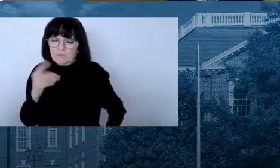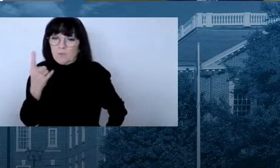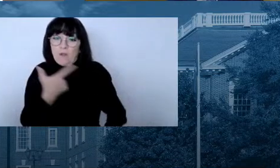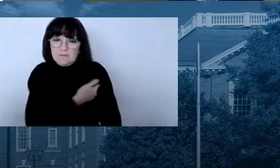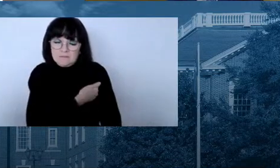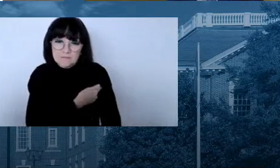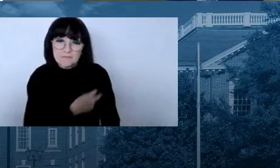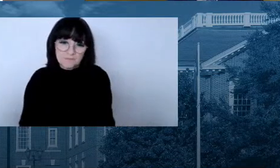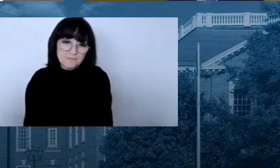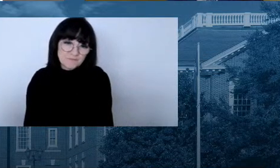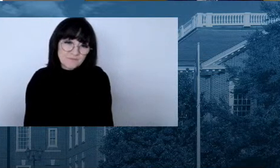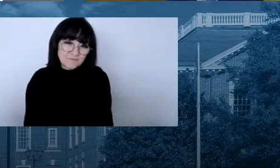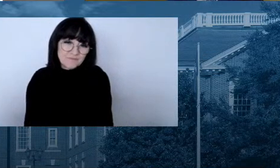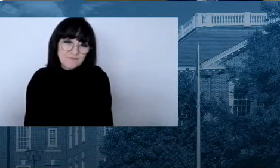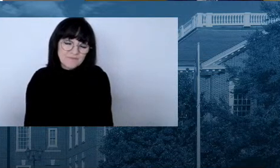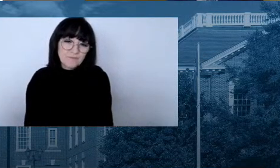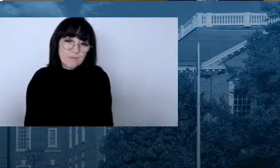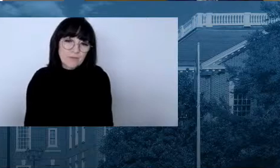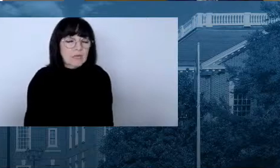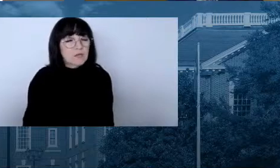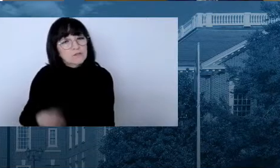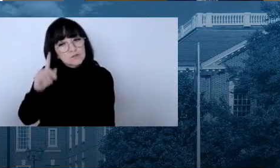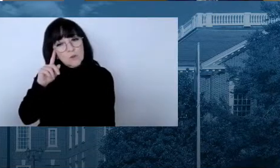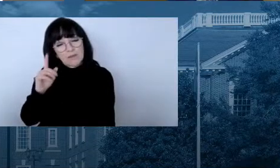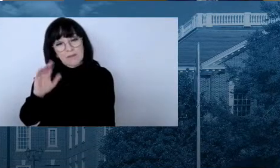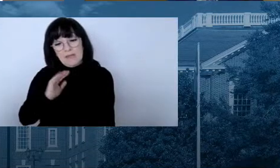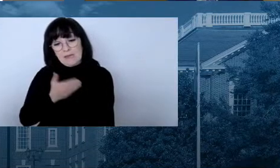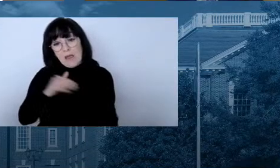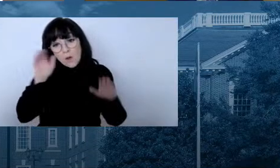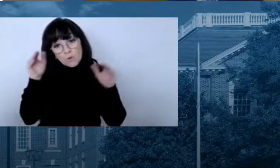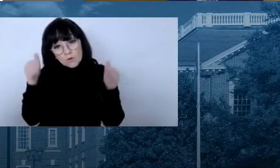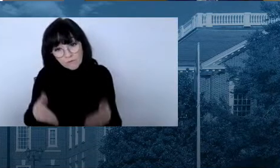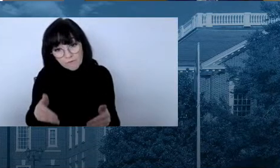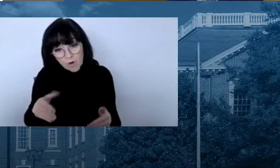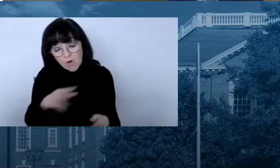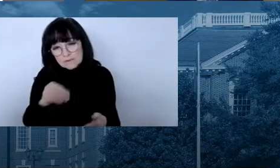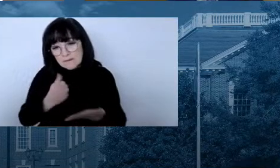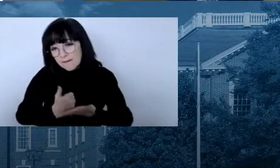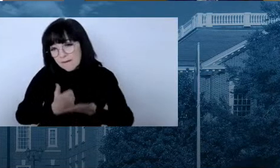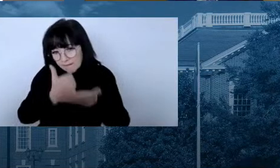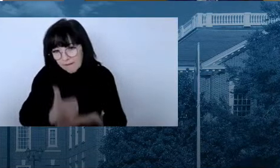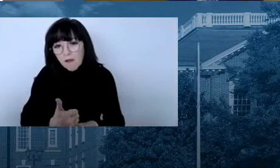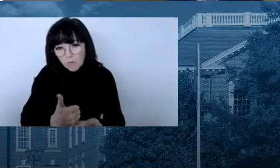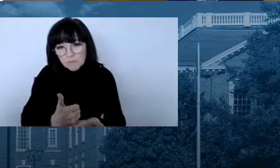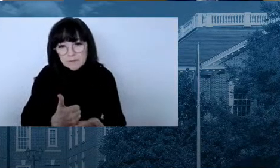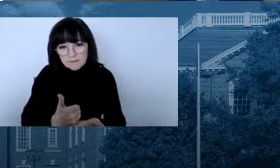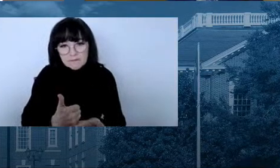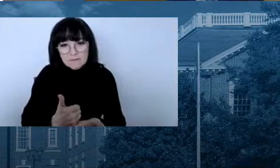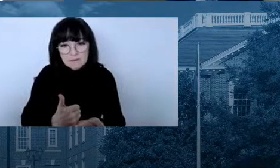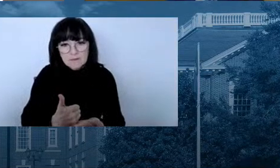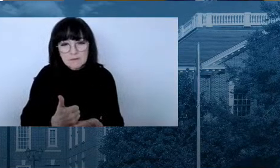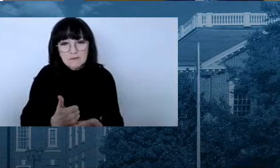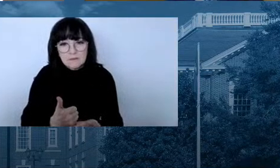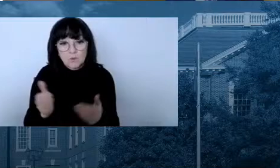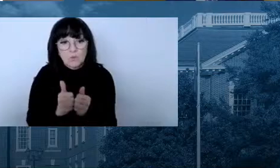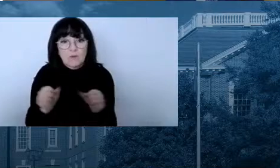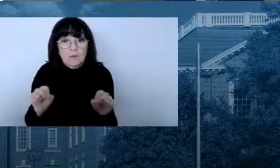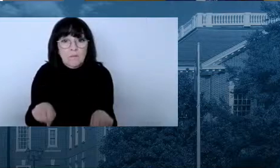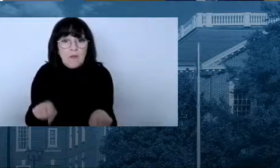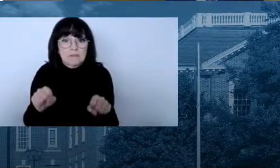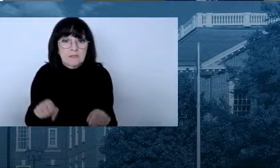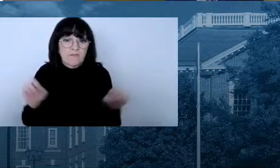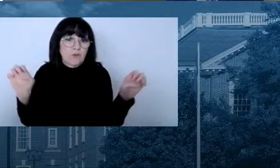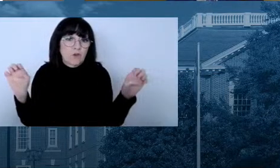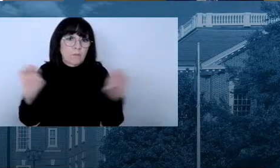So that's where we think our focus ought to be, and in helping with the possibility of emergency